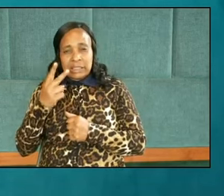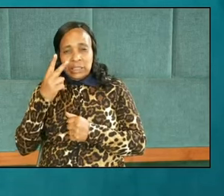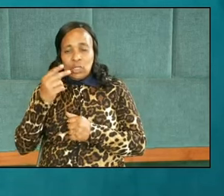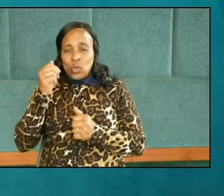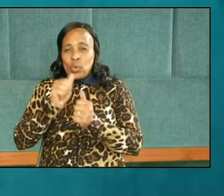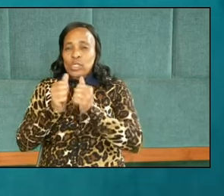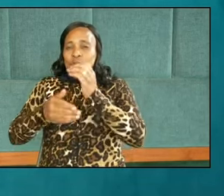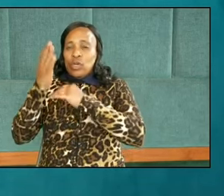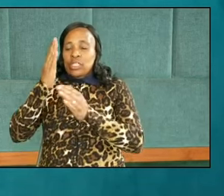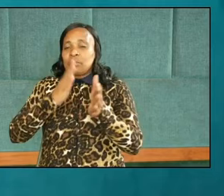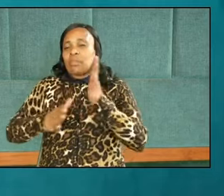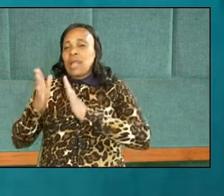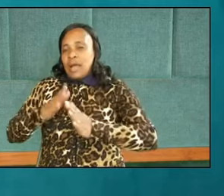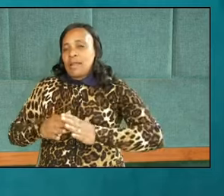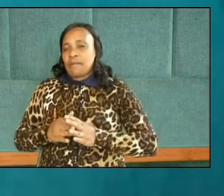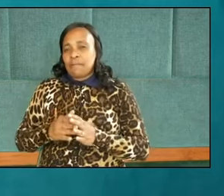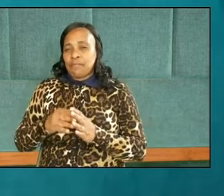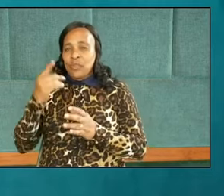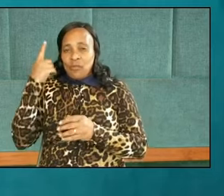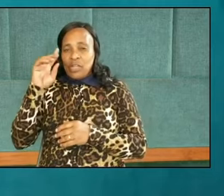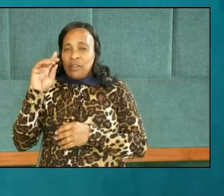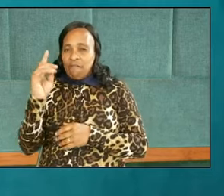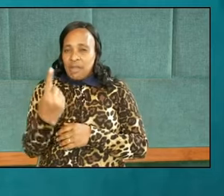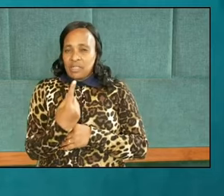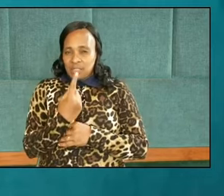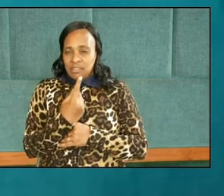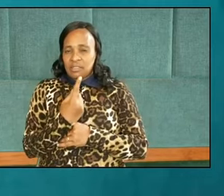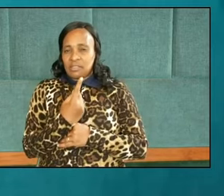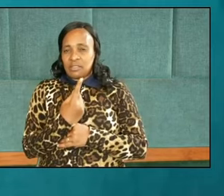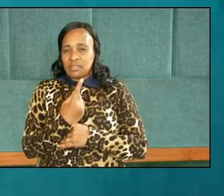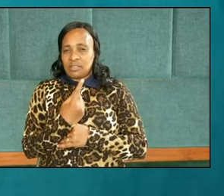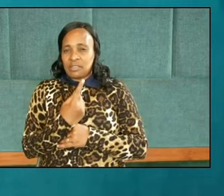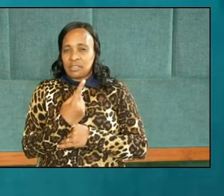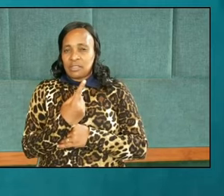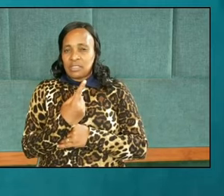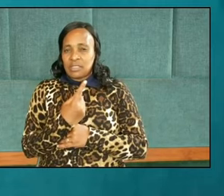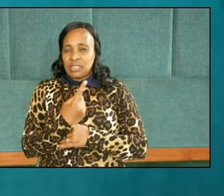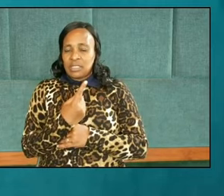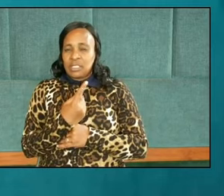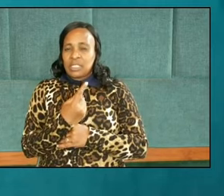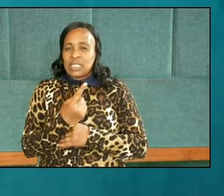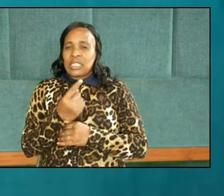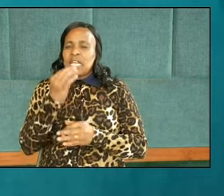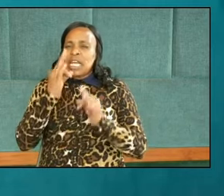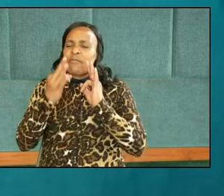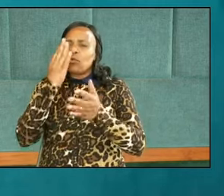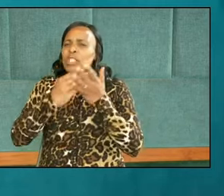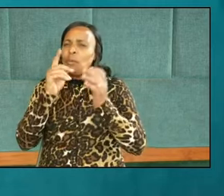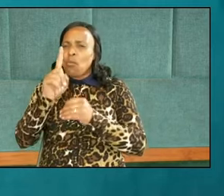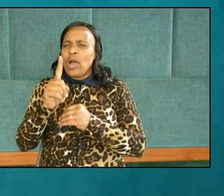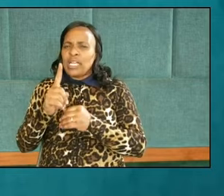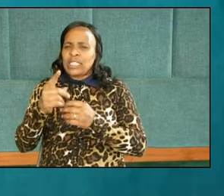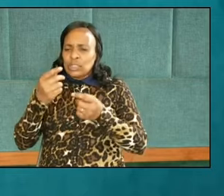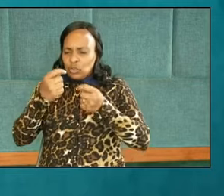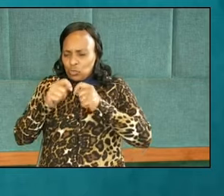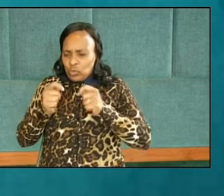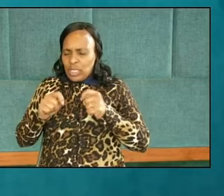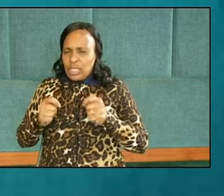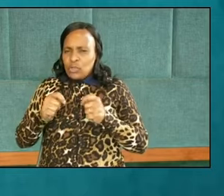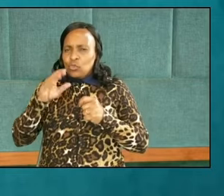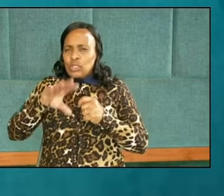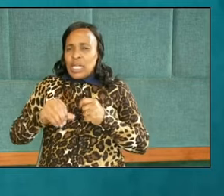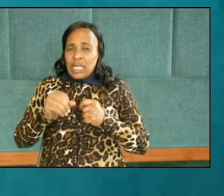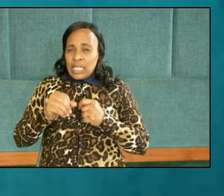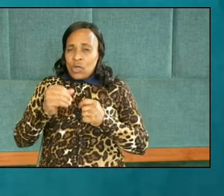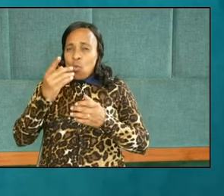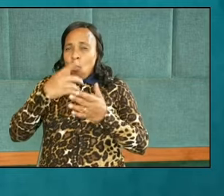and man's plan. So for the first, if someone's tempted to take revenge on someone who has wronged